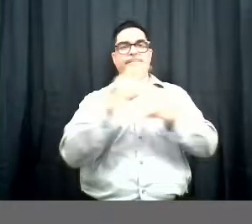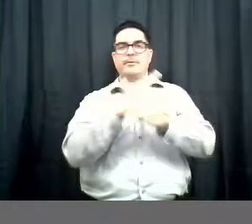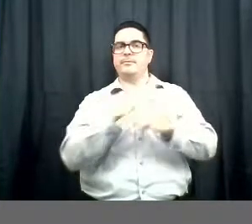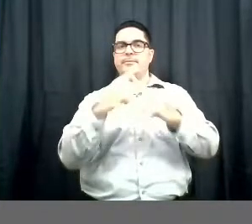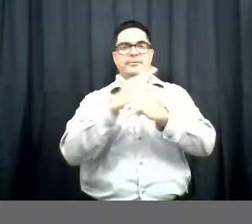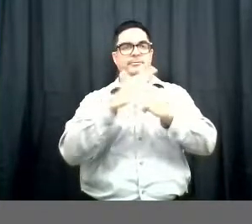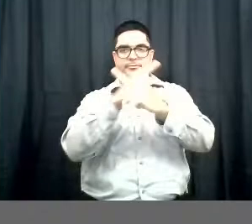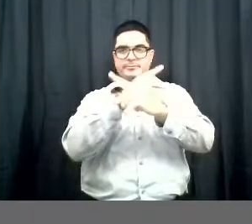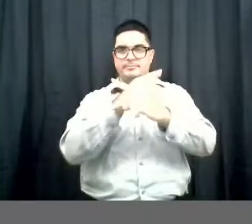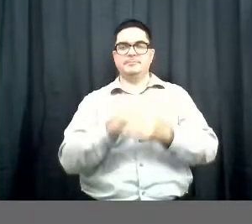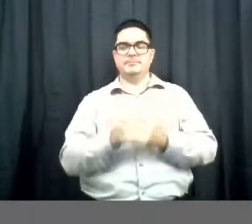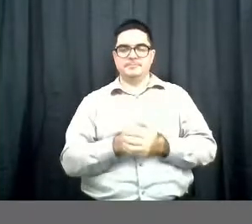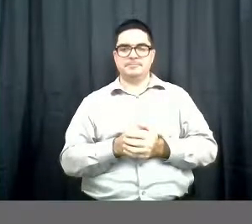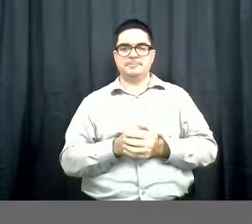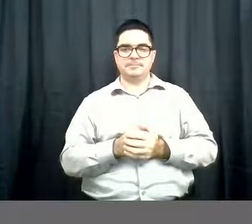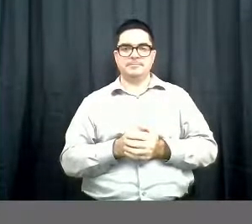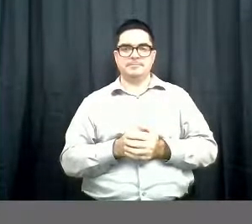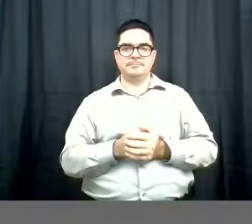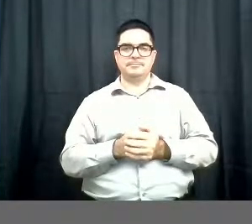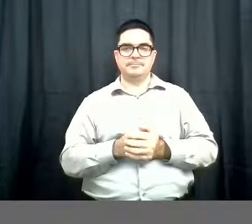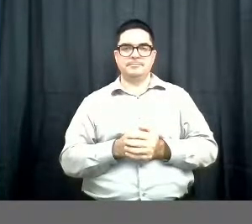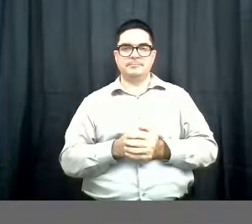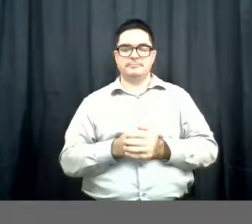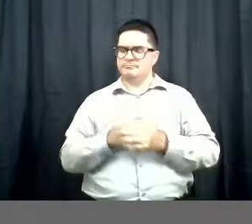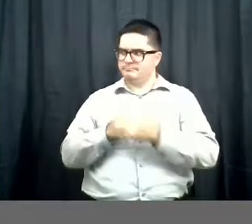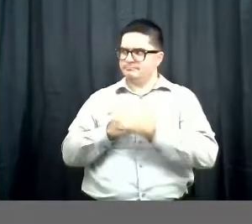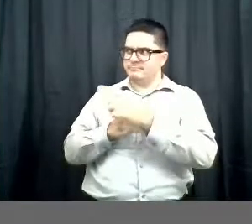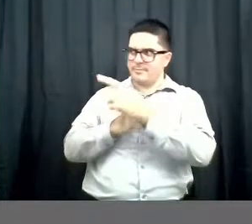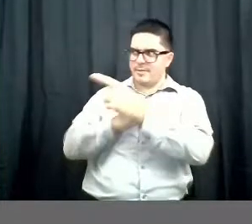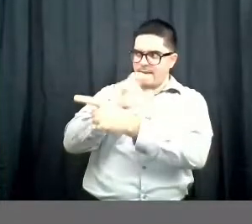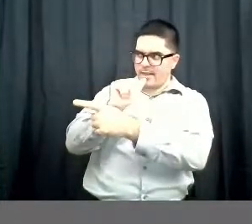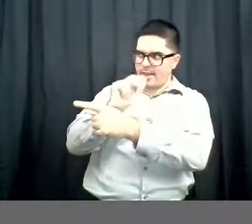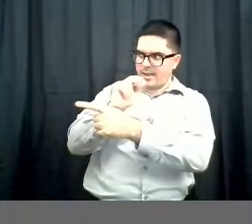I think Adam may have another question or comment.